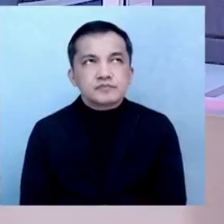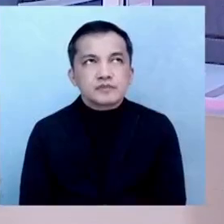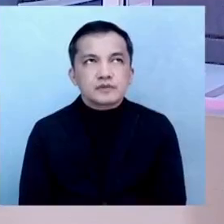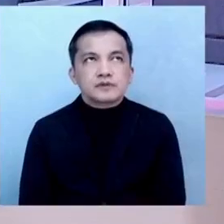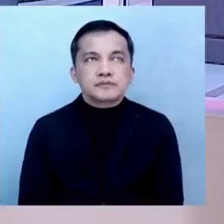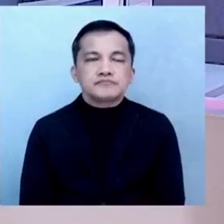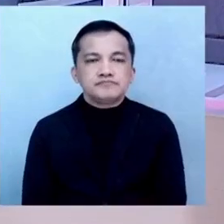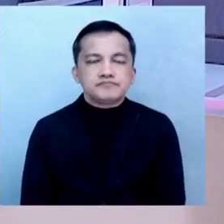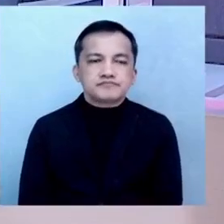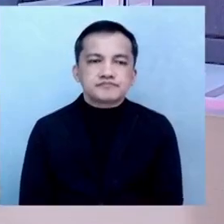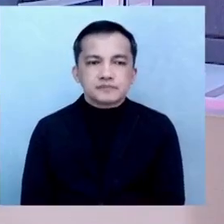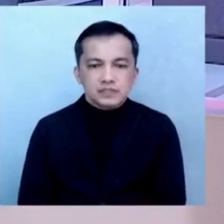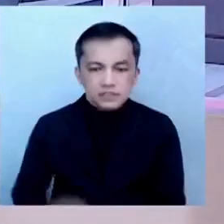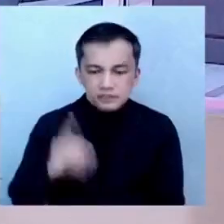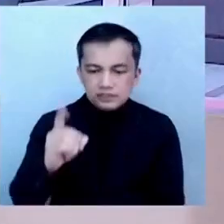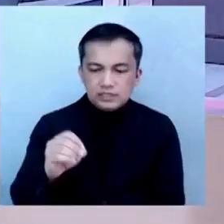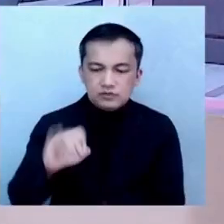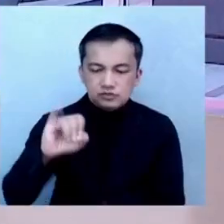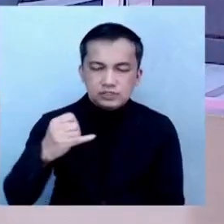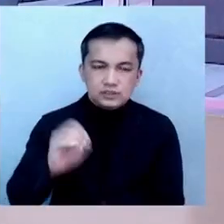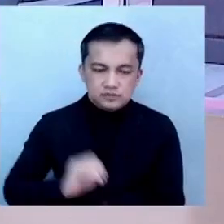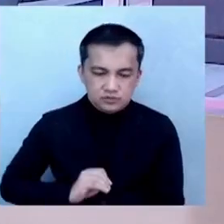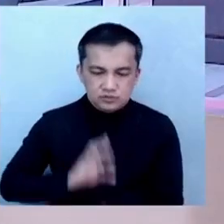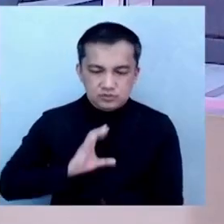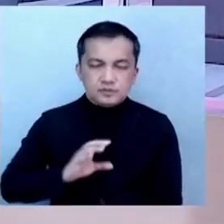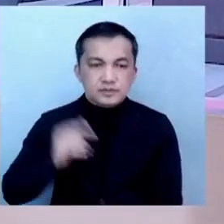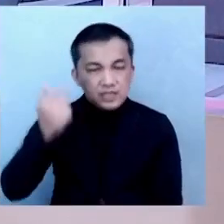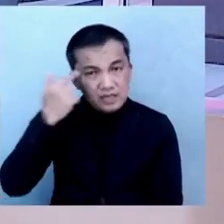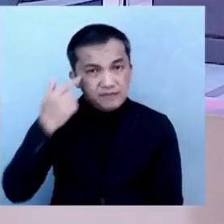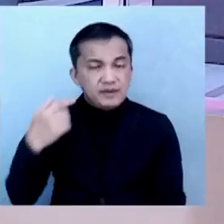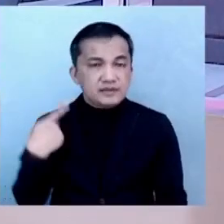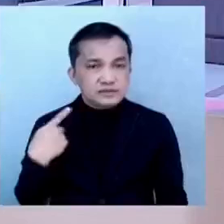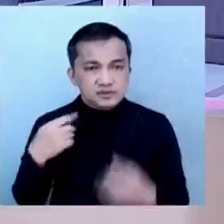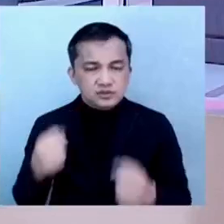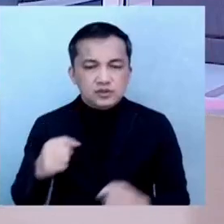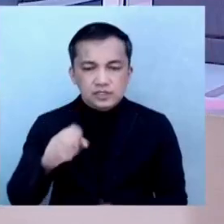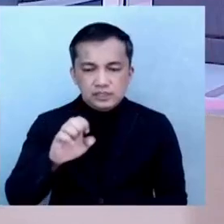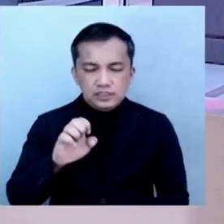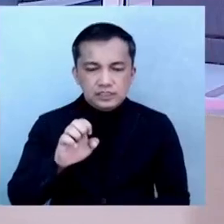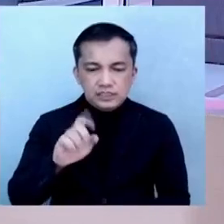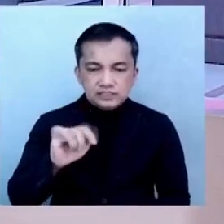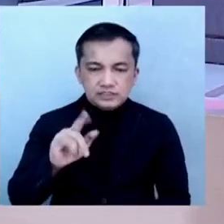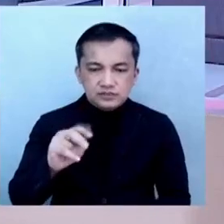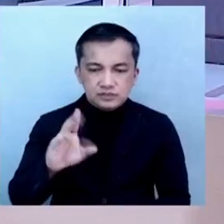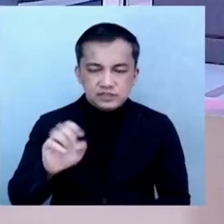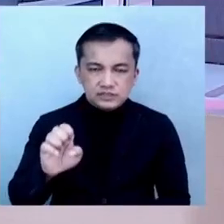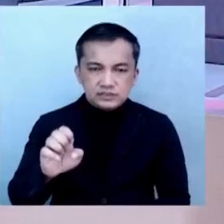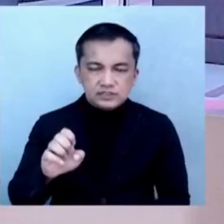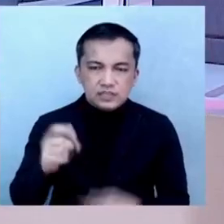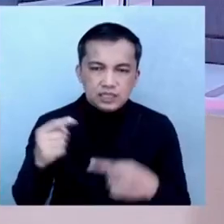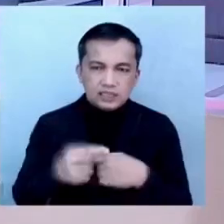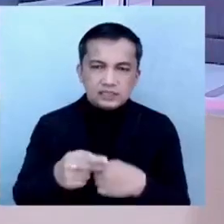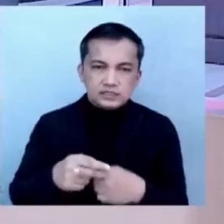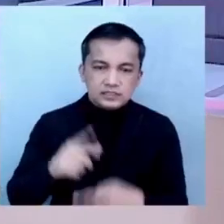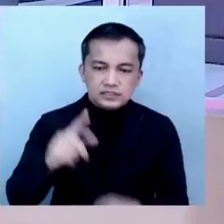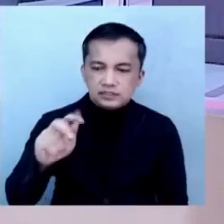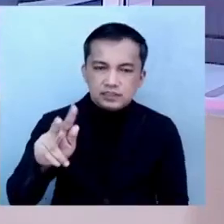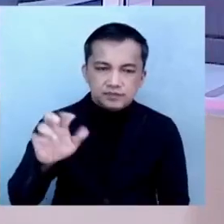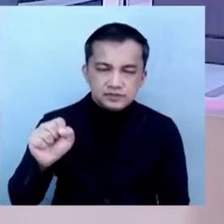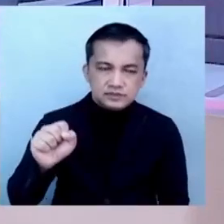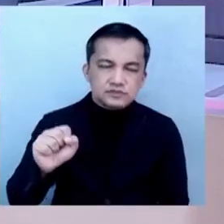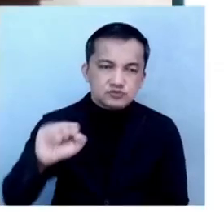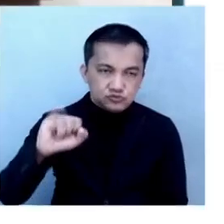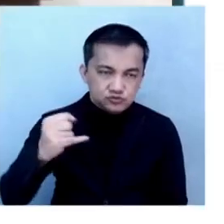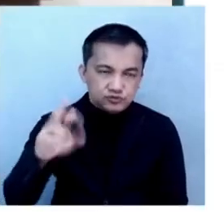The Philippine Justice Department confident government has a strong extradition case against expelled lawmaker Arnolfo Teves Jr.